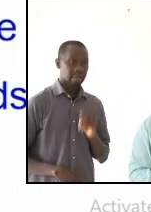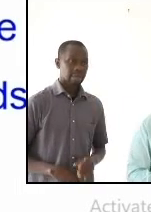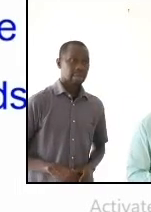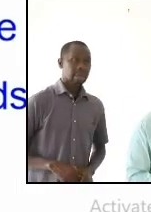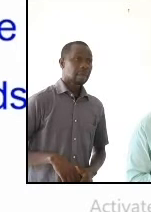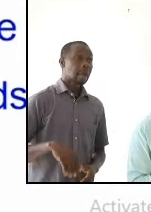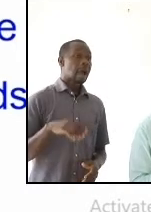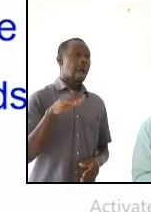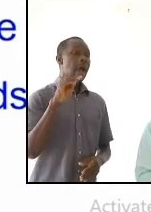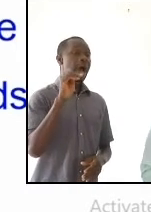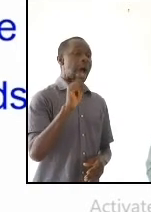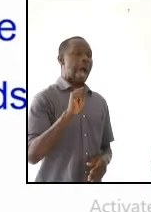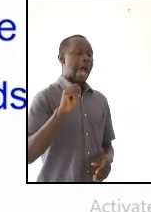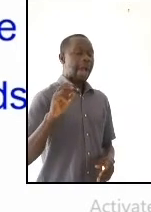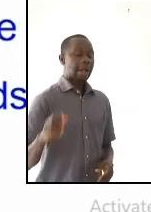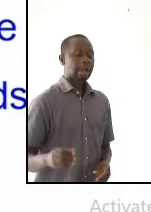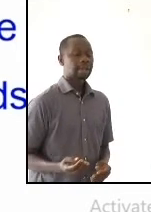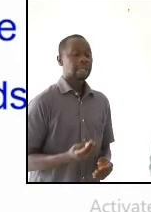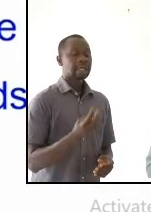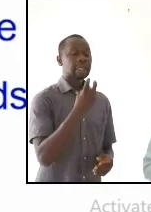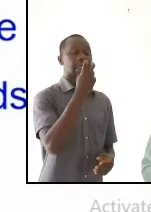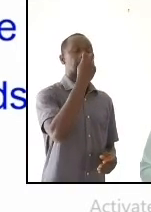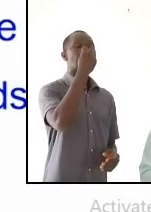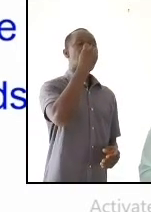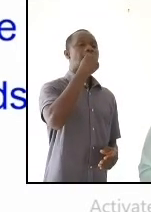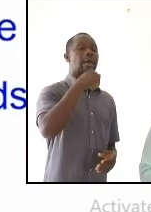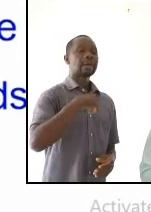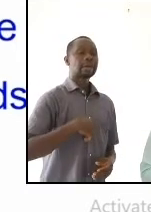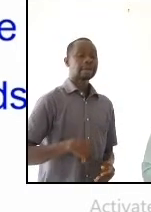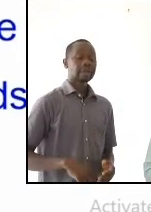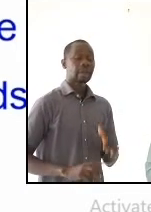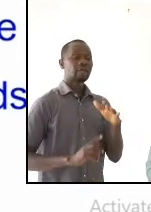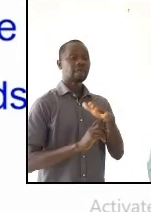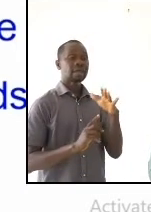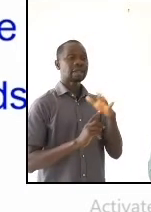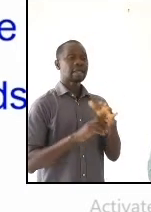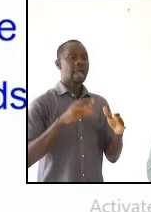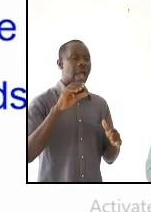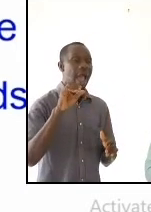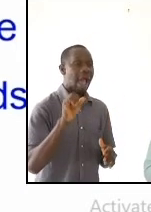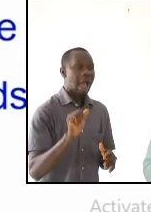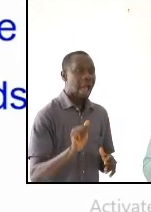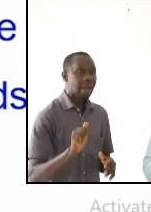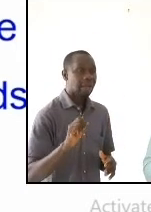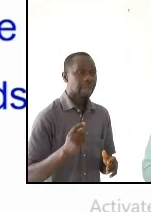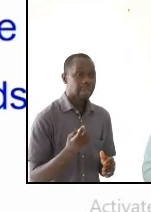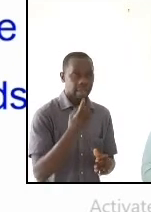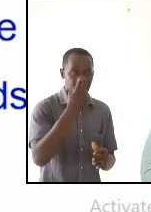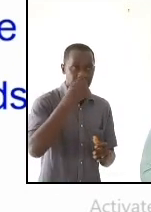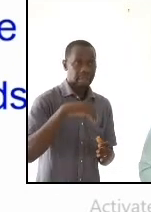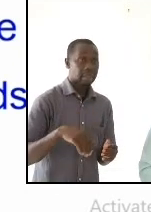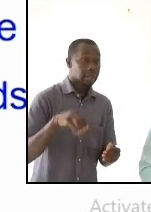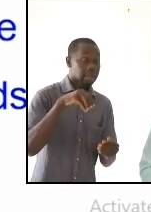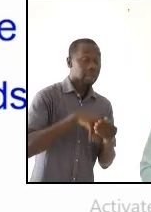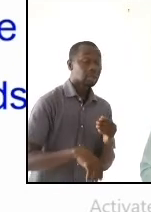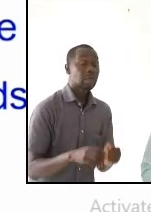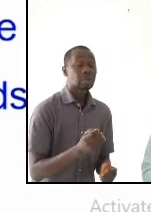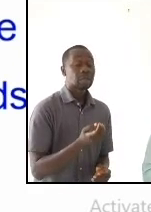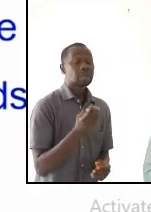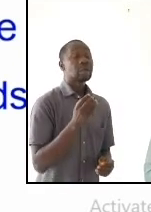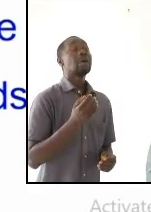Aerobic respiration and anaerobic respiration, very important. Aerobic respiration, we say it involves the use of